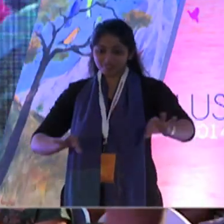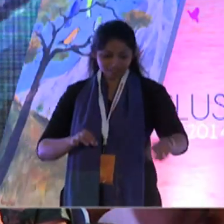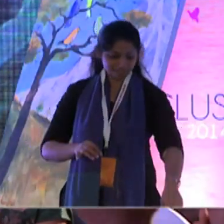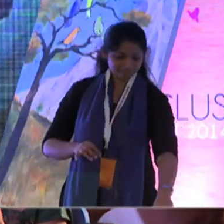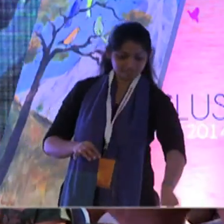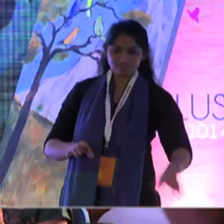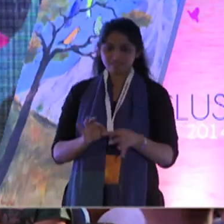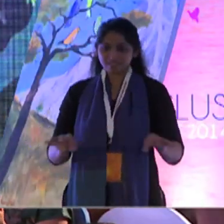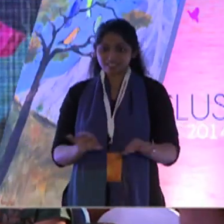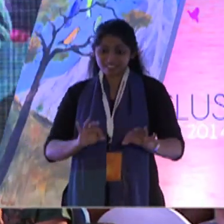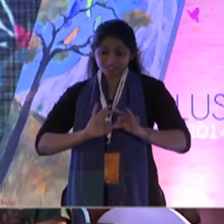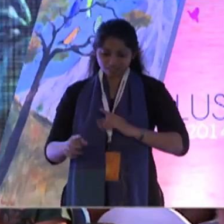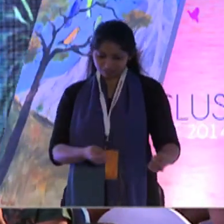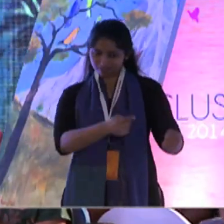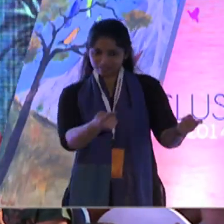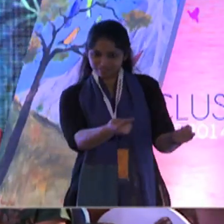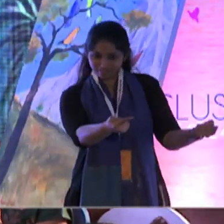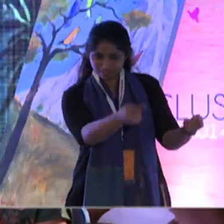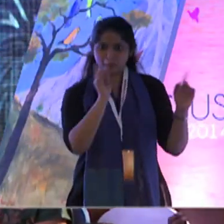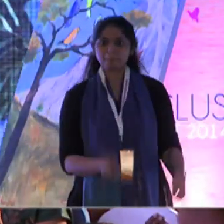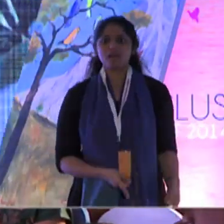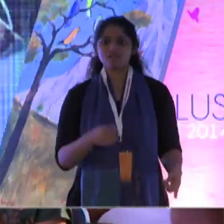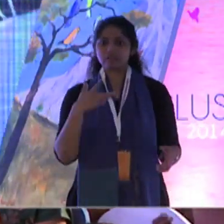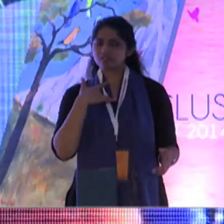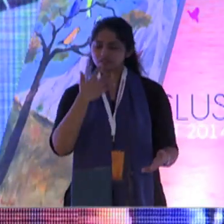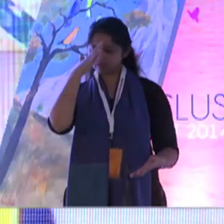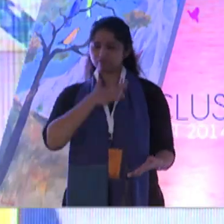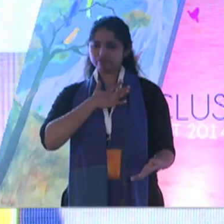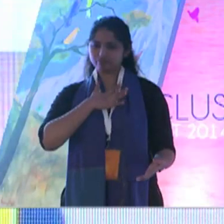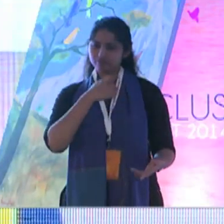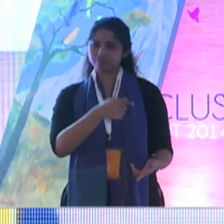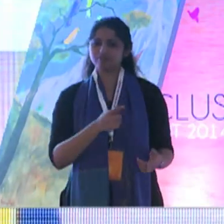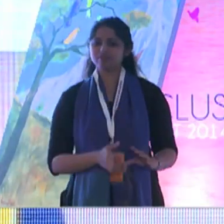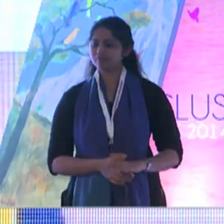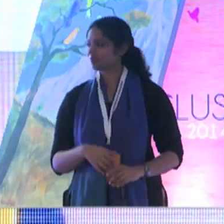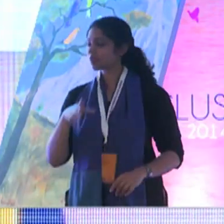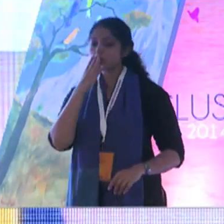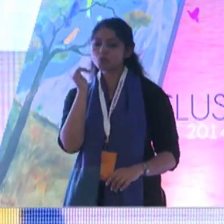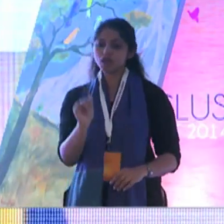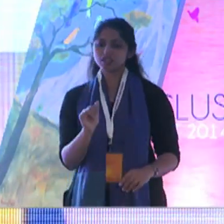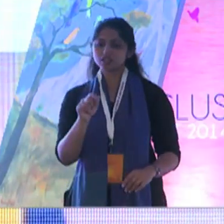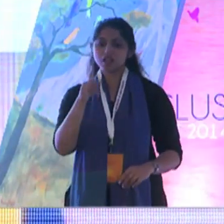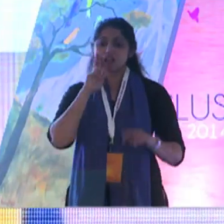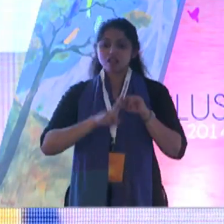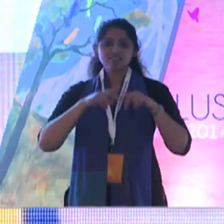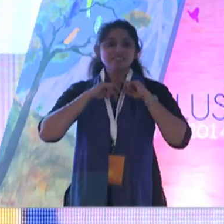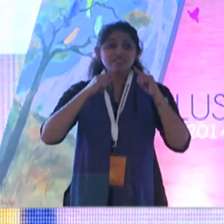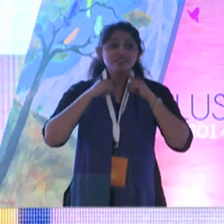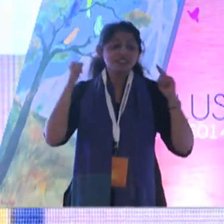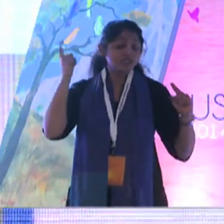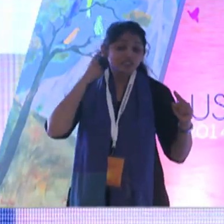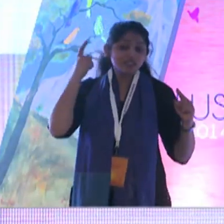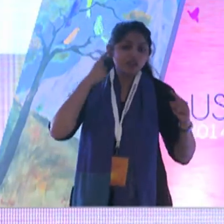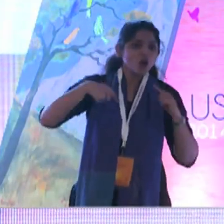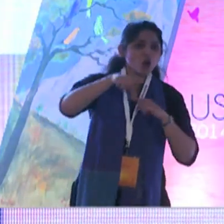Because Because you have to shout to be heard in